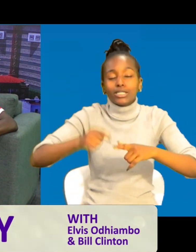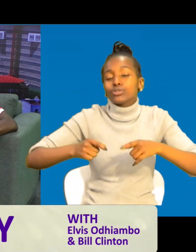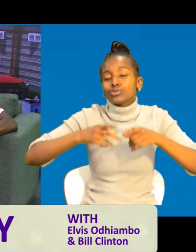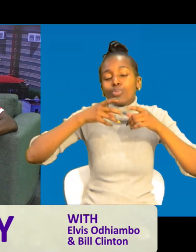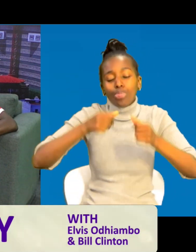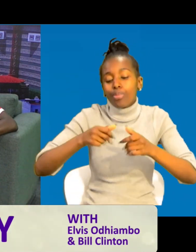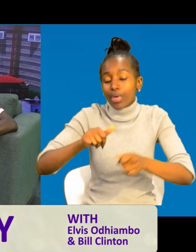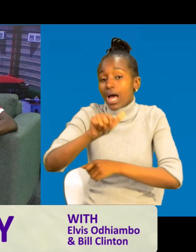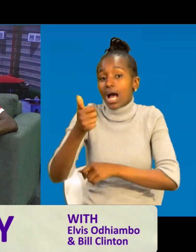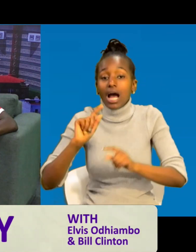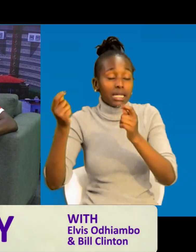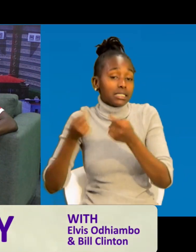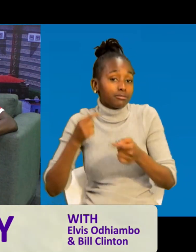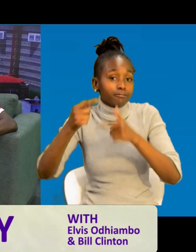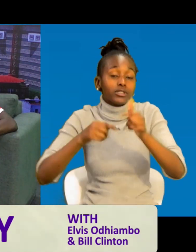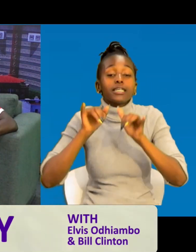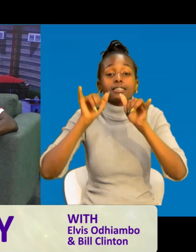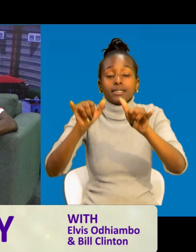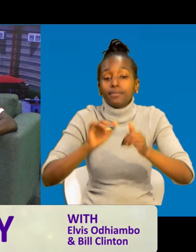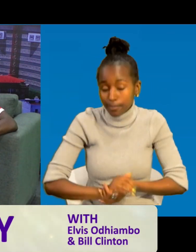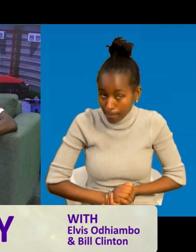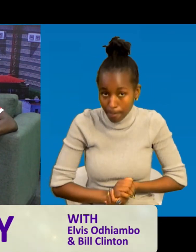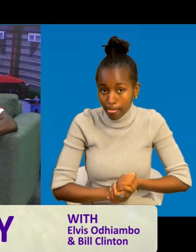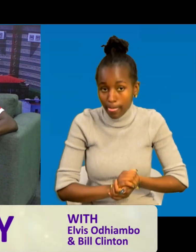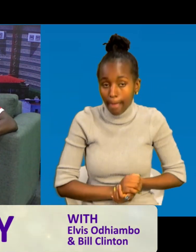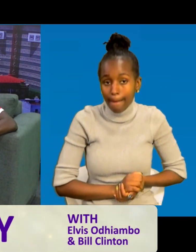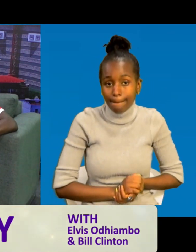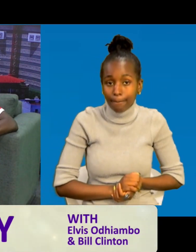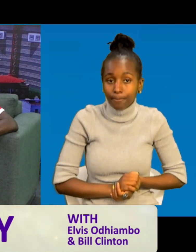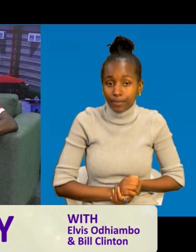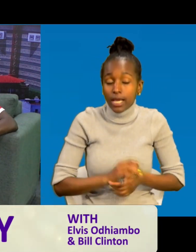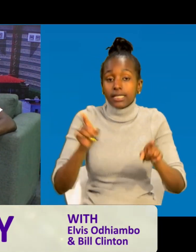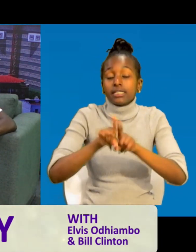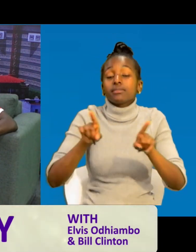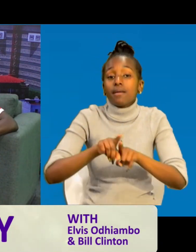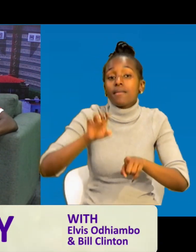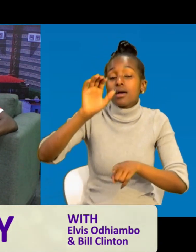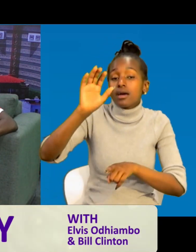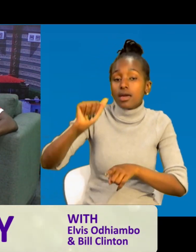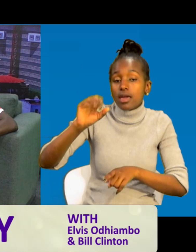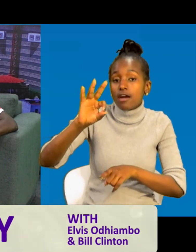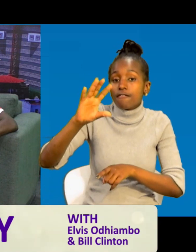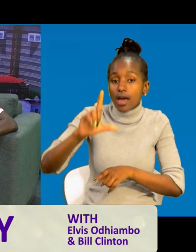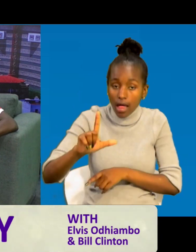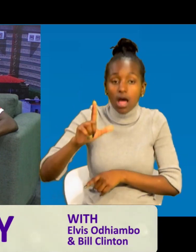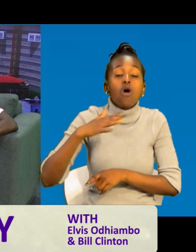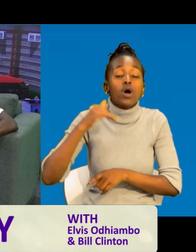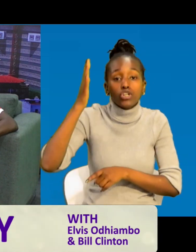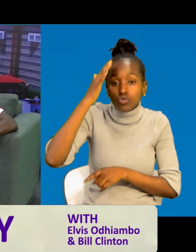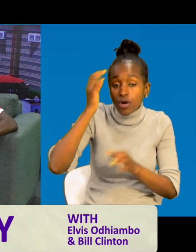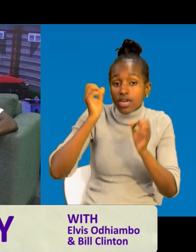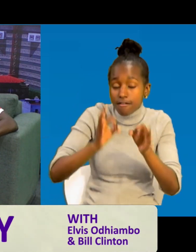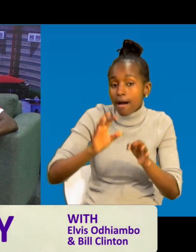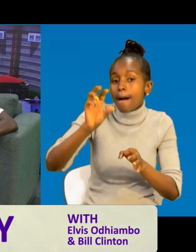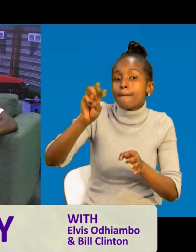to bundle them out, so they will stay there for quite some time. But then again, pale kwa AFL, is it Mamelodi Sundowns